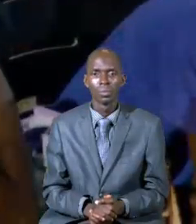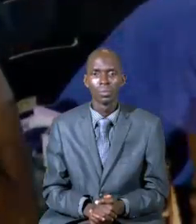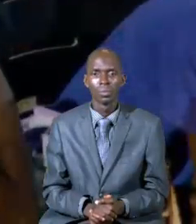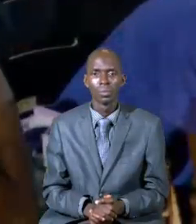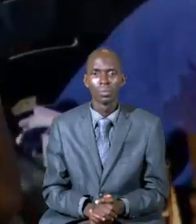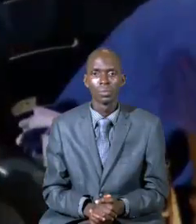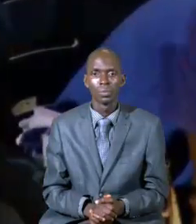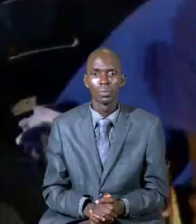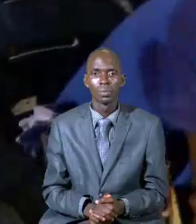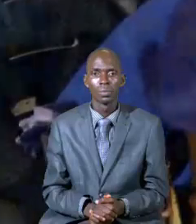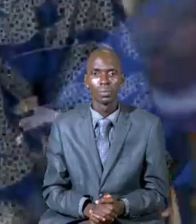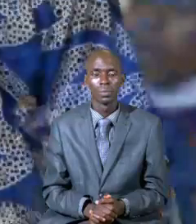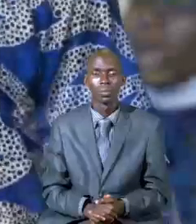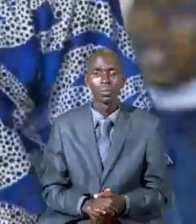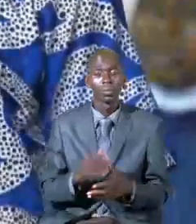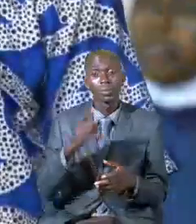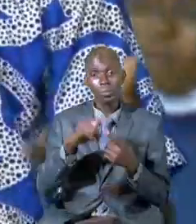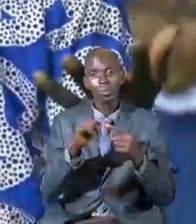Tell the Lord,